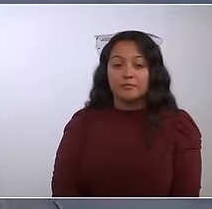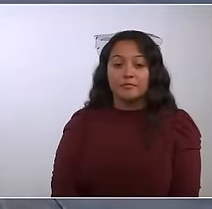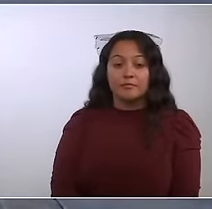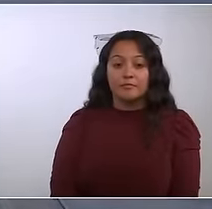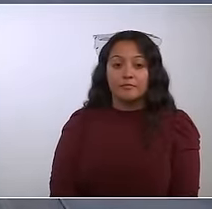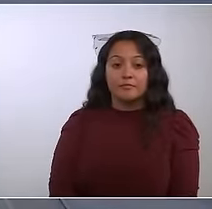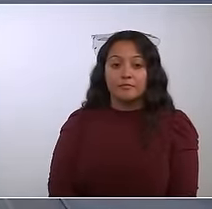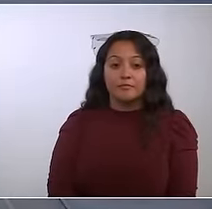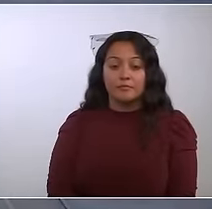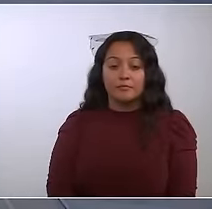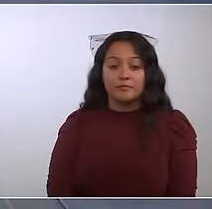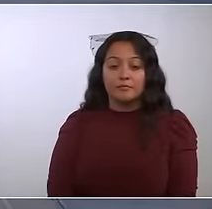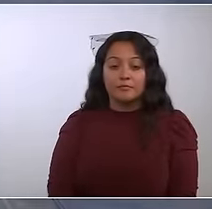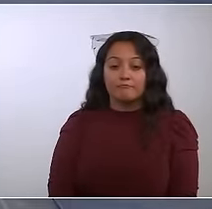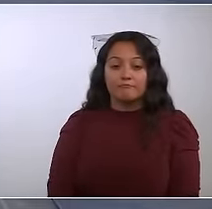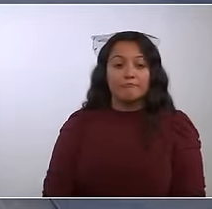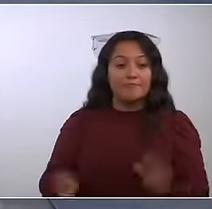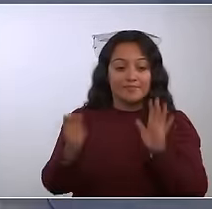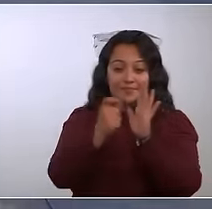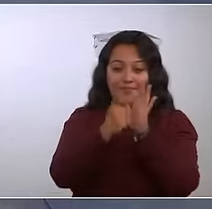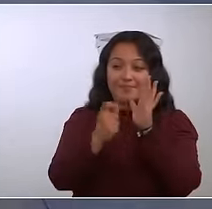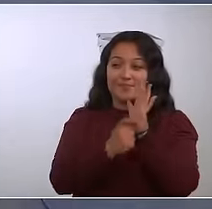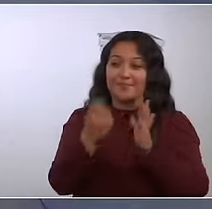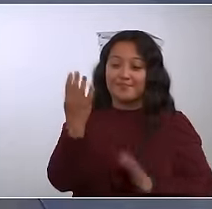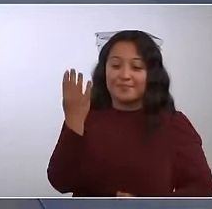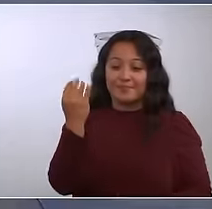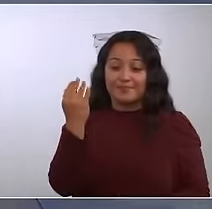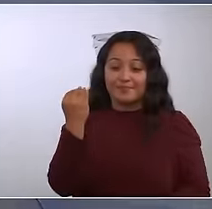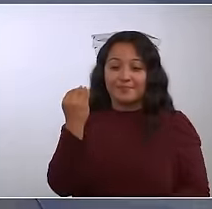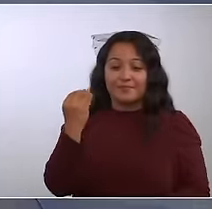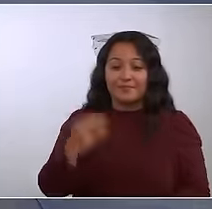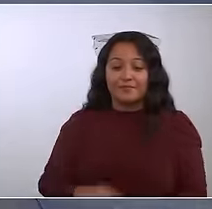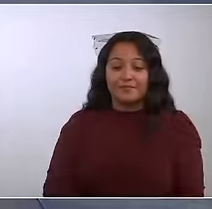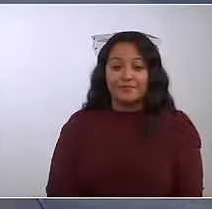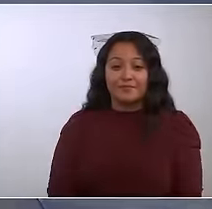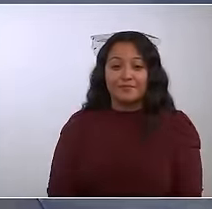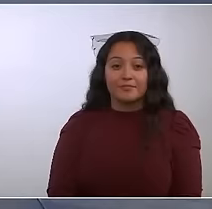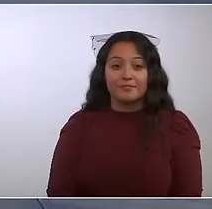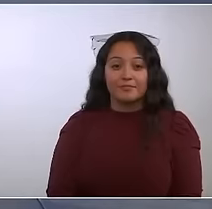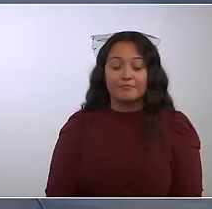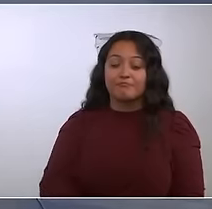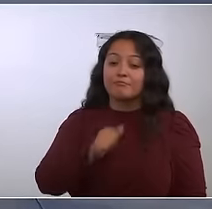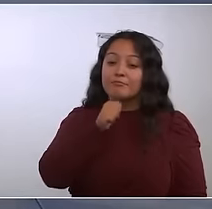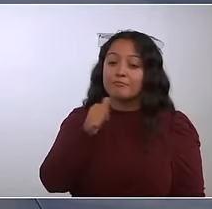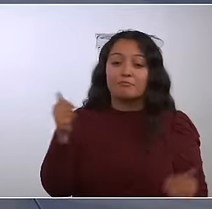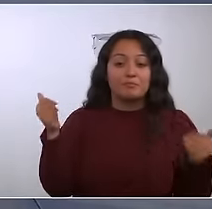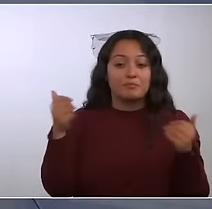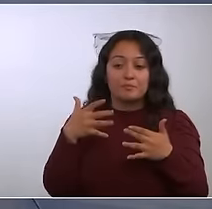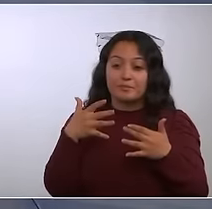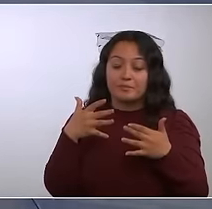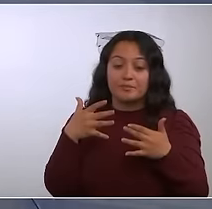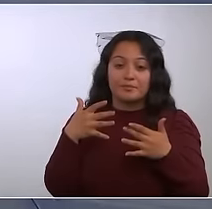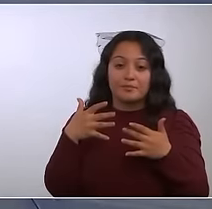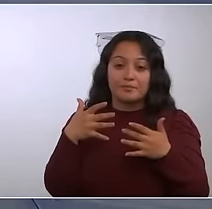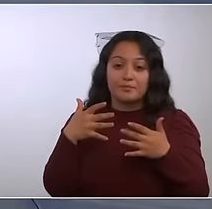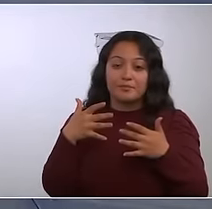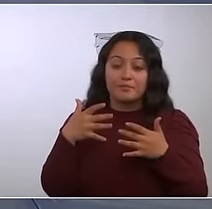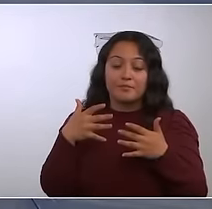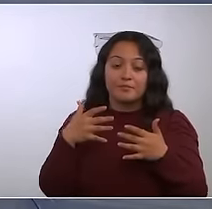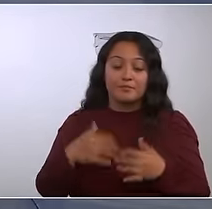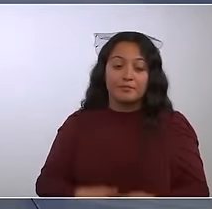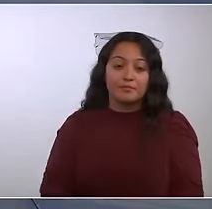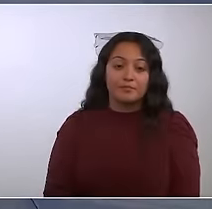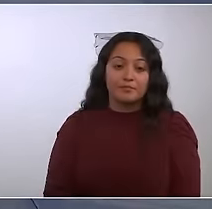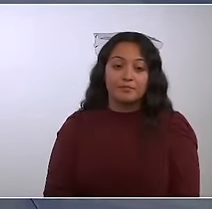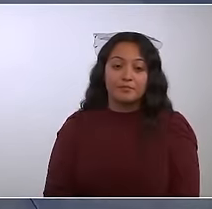And I conclude with verse 14. Yo concluyo con el versículo 14. Don't be afraid of them. No temas de